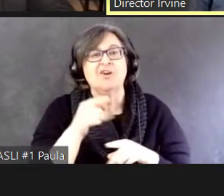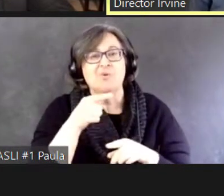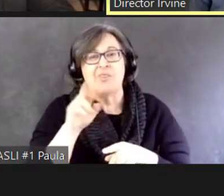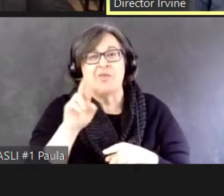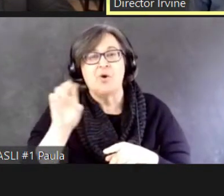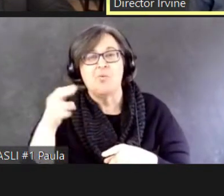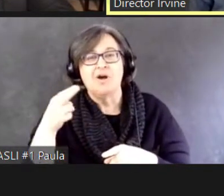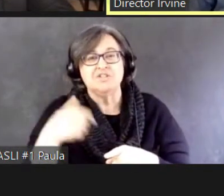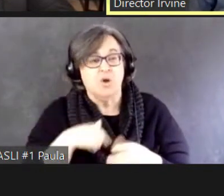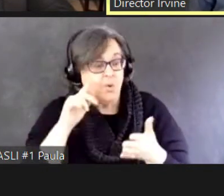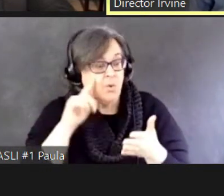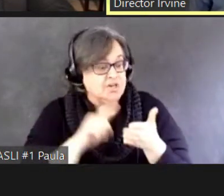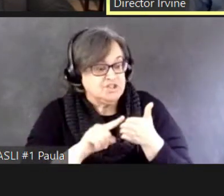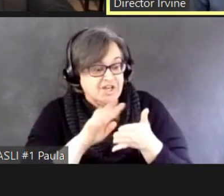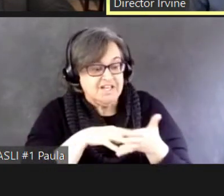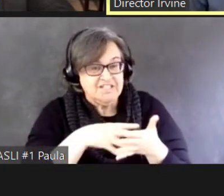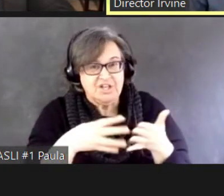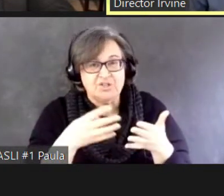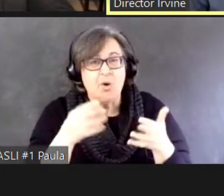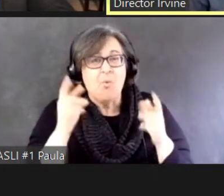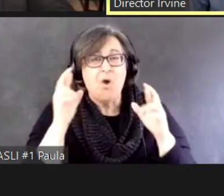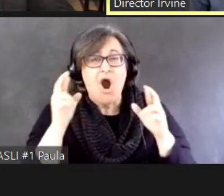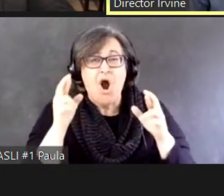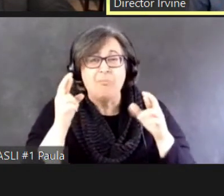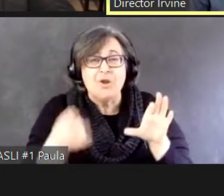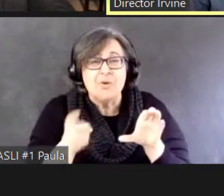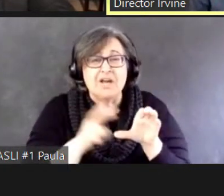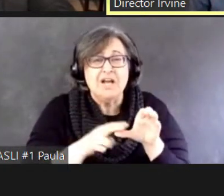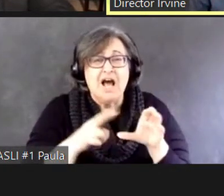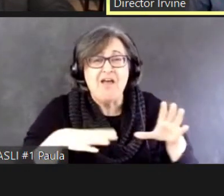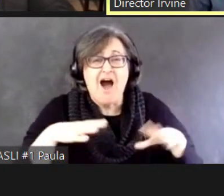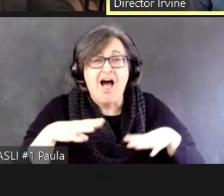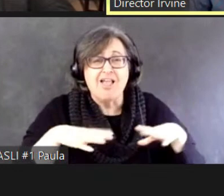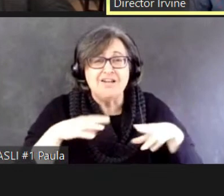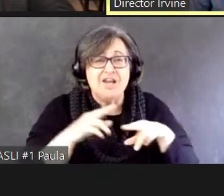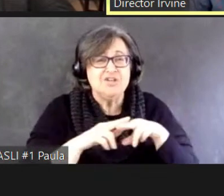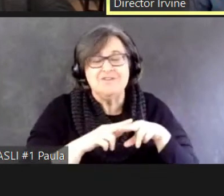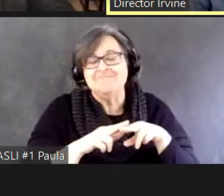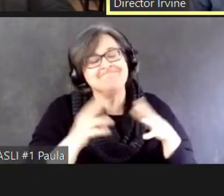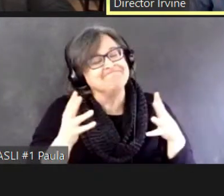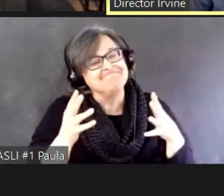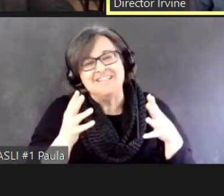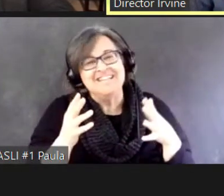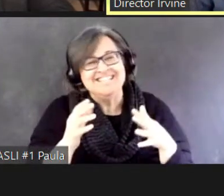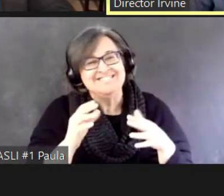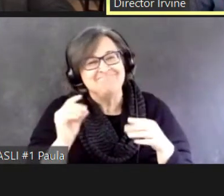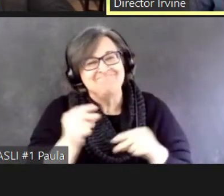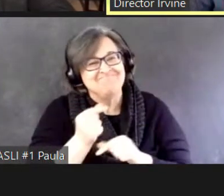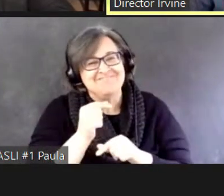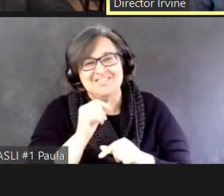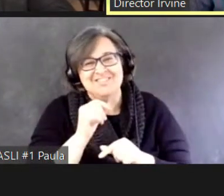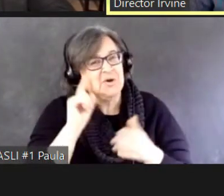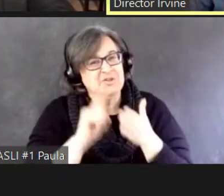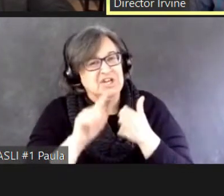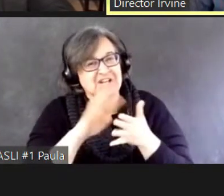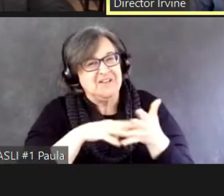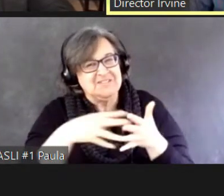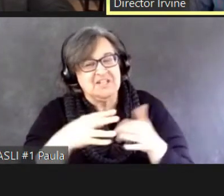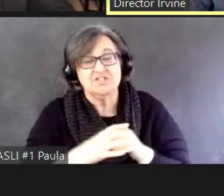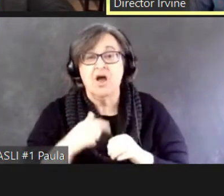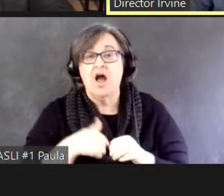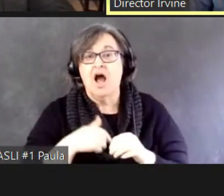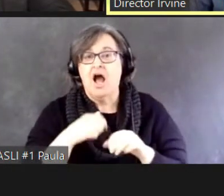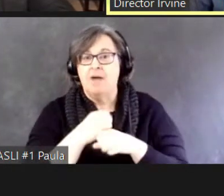use it to get back home, but it didn't work out. But we've ridden it a bunch of times in the past, and definitely I made sure to watch it when it was coming